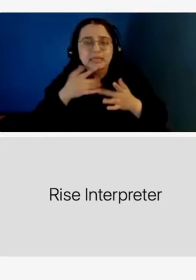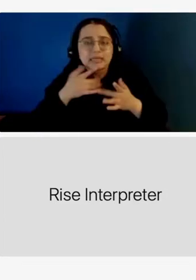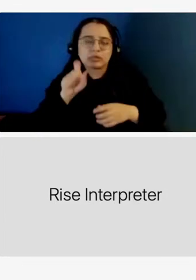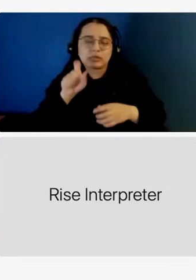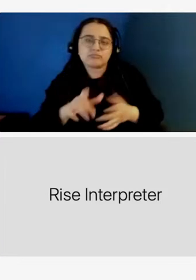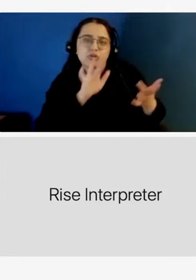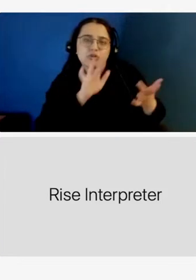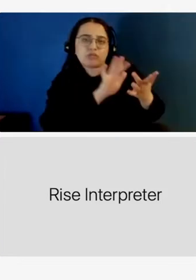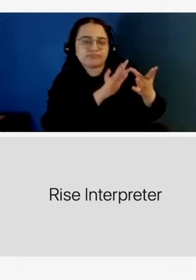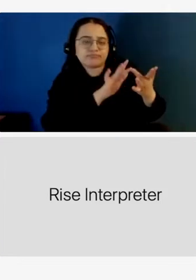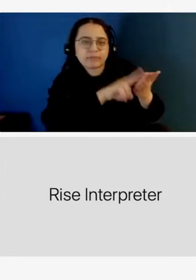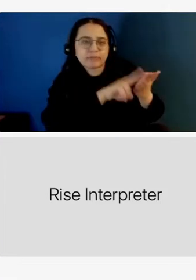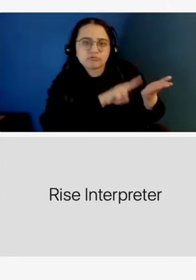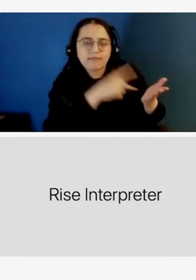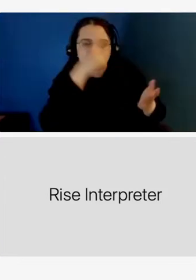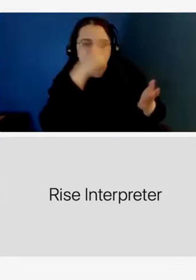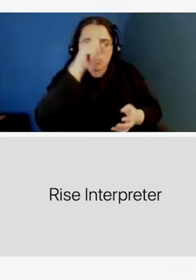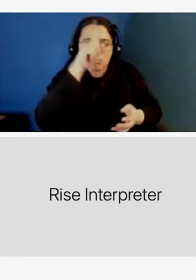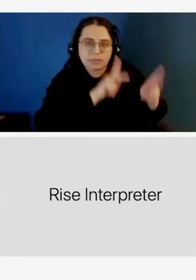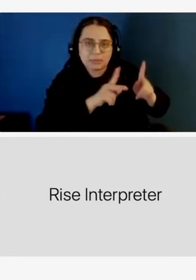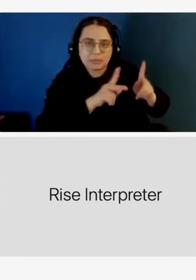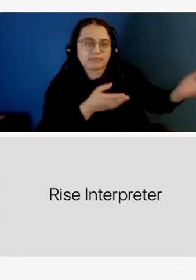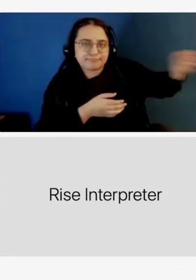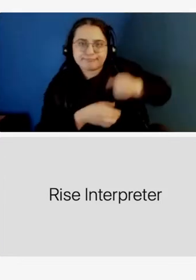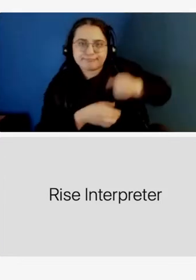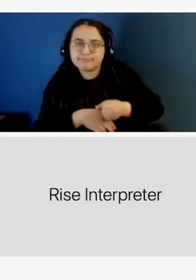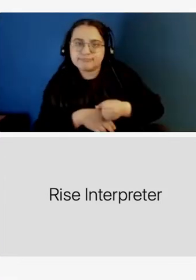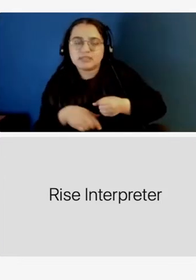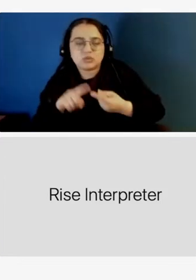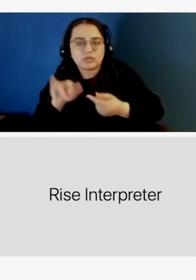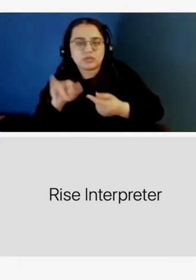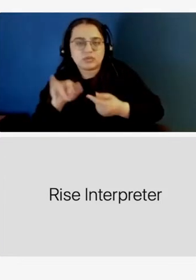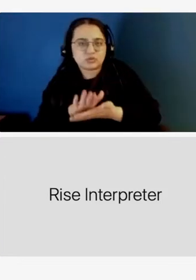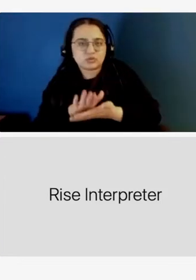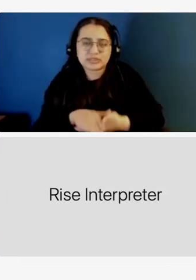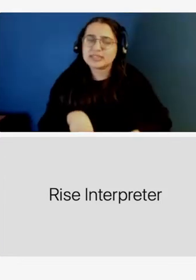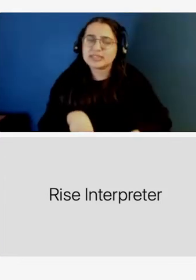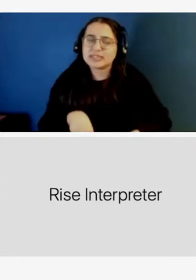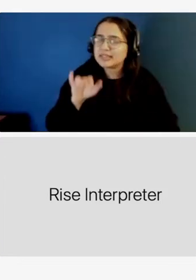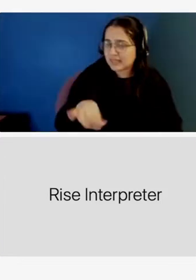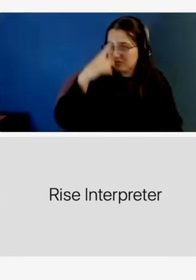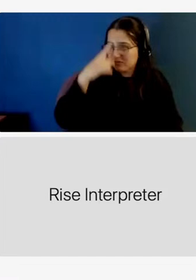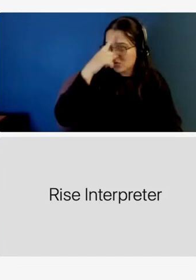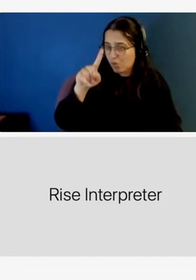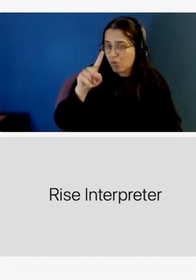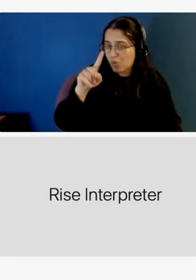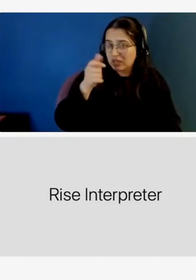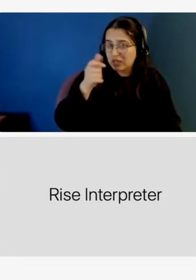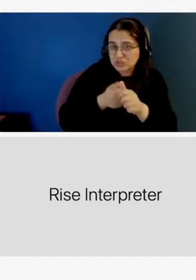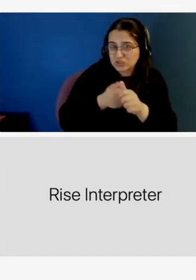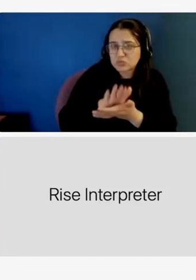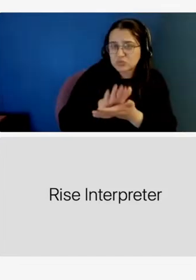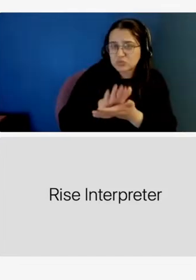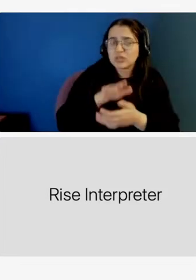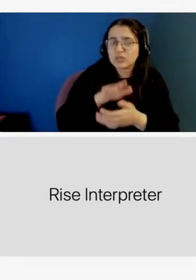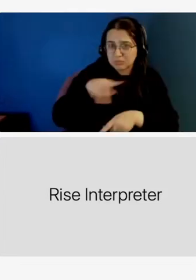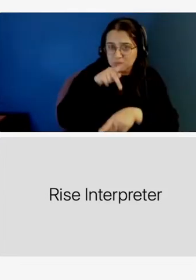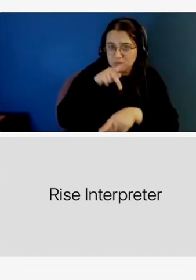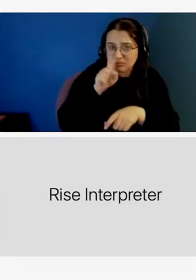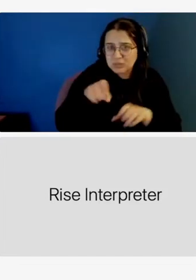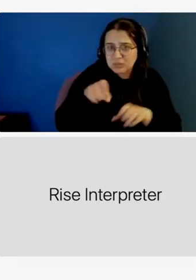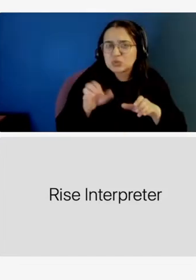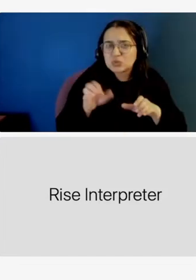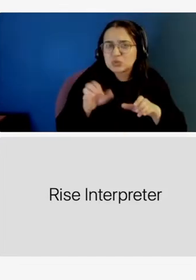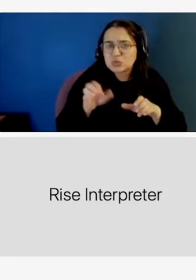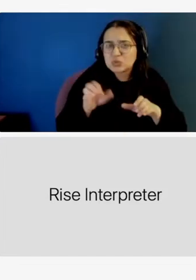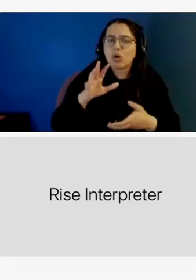of ELD, is that overall, or is that at each school, or is that something that's going to fall on the principals to do, or it's kind of a joint effort? It's going to be a joint